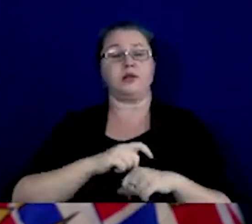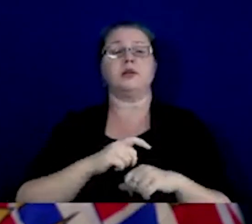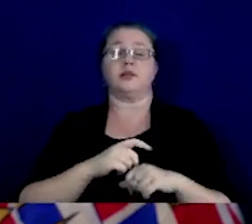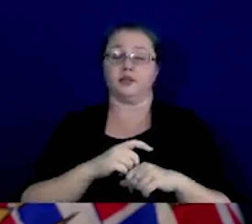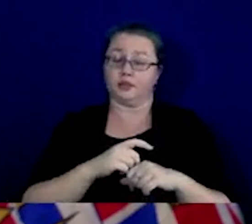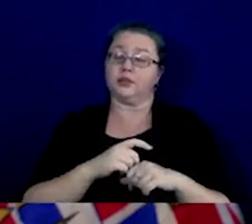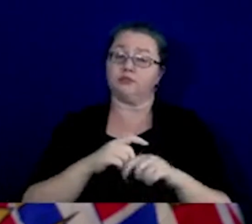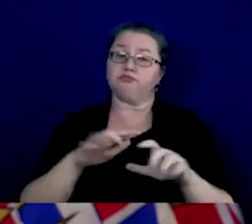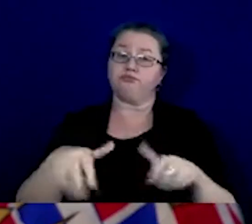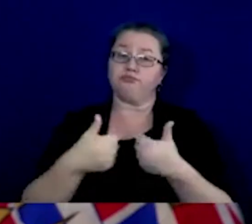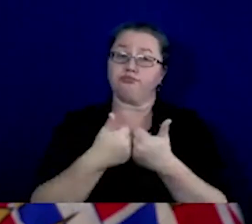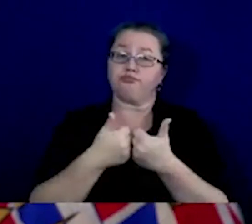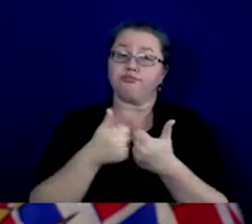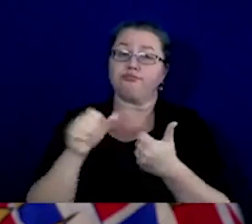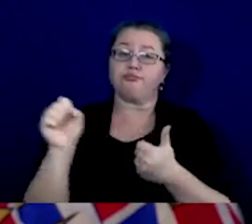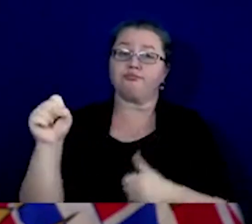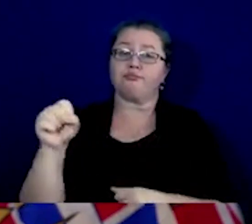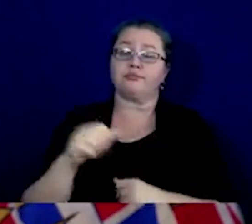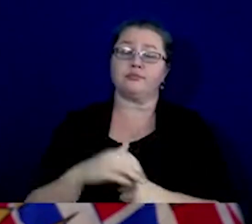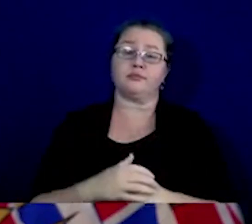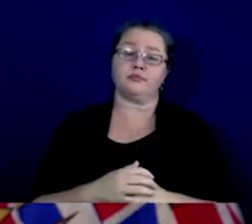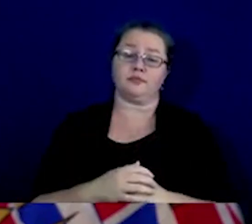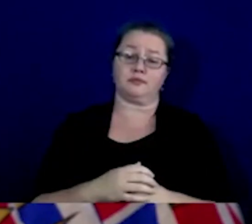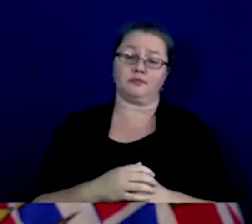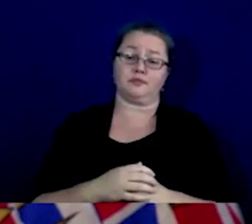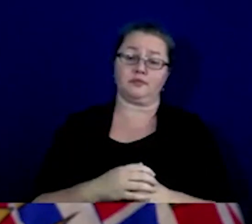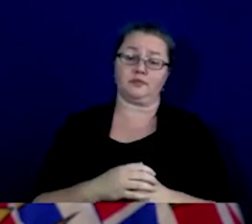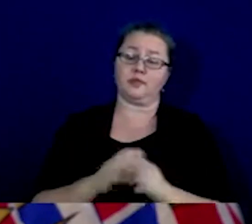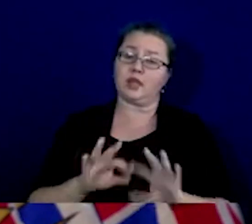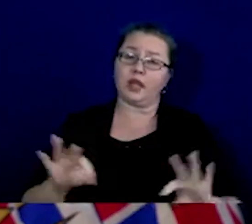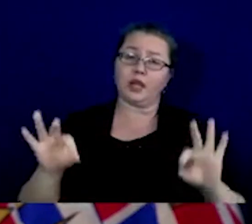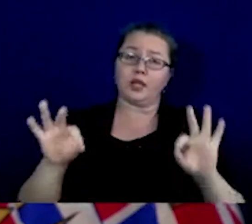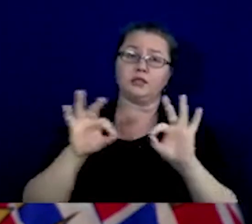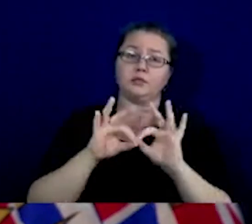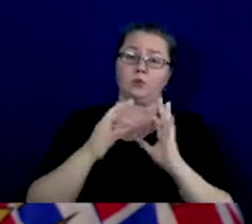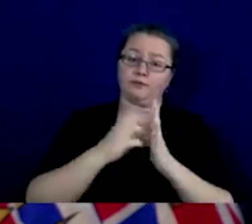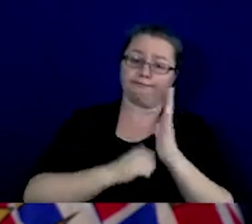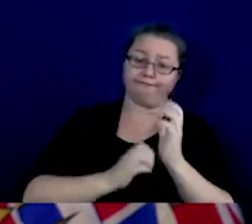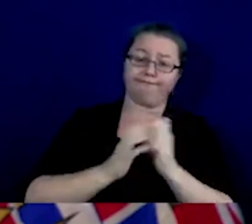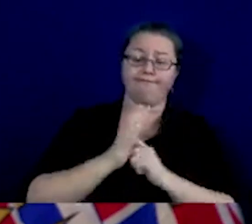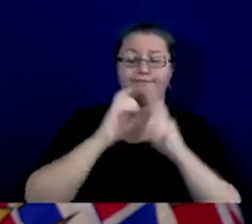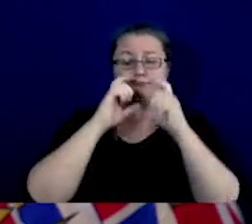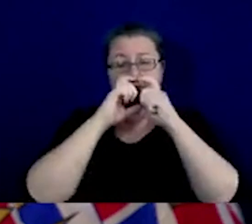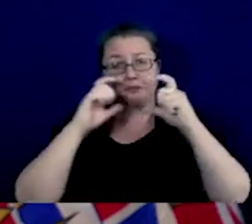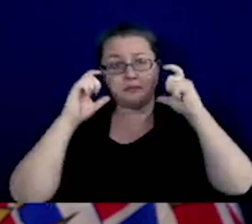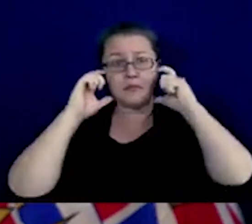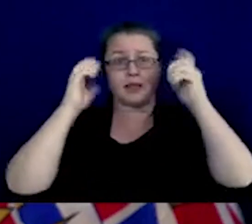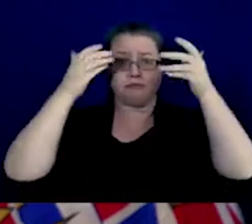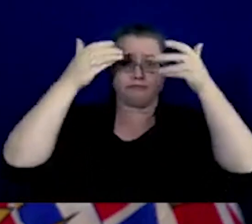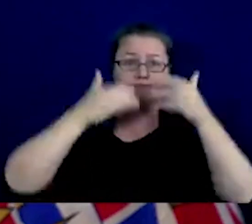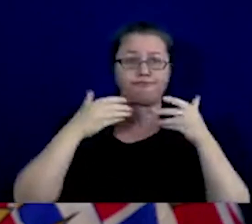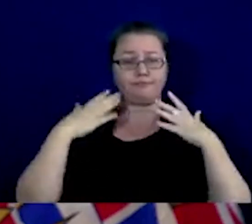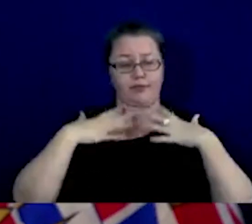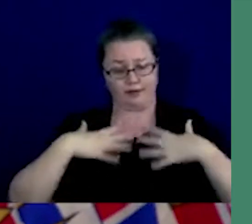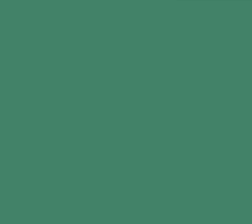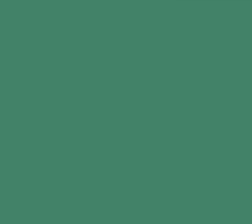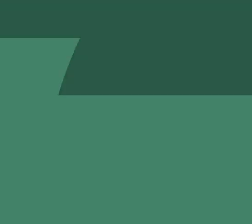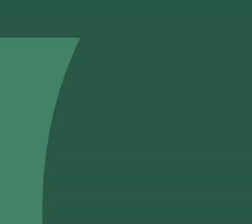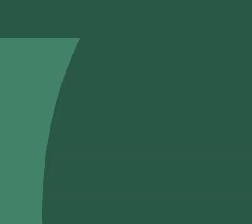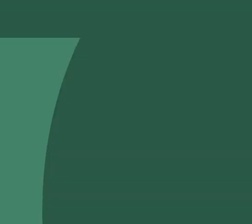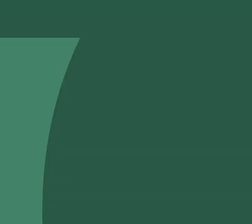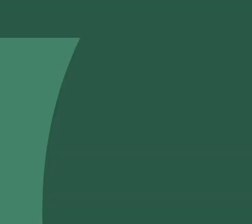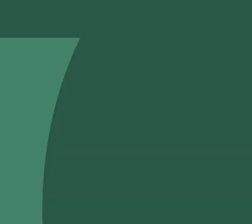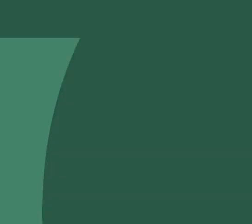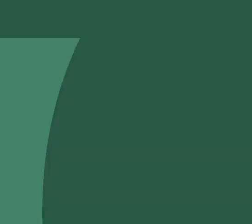it is trying to find some balance in that risk. And, we're working our way through it, and it is very hard, I know.